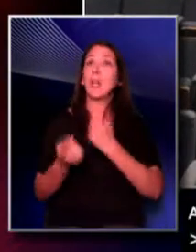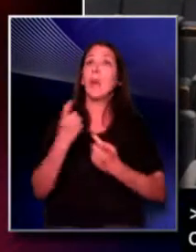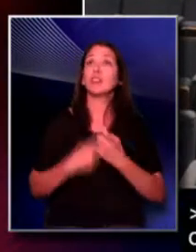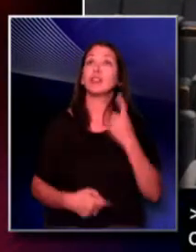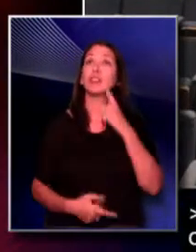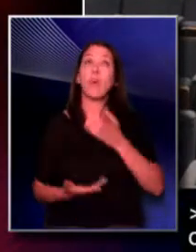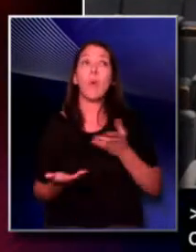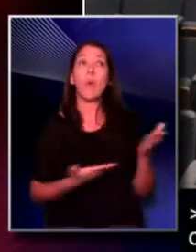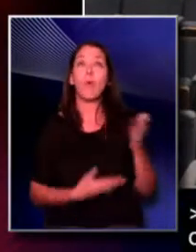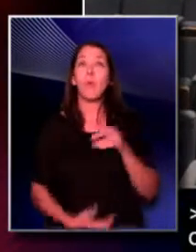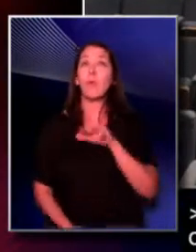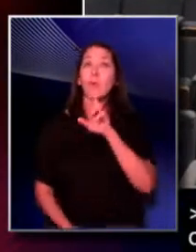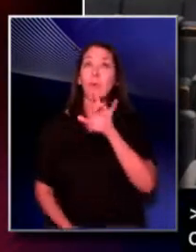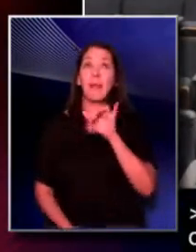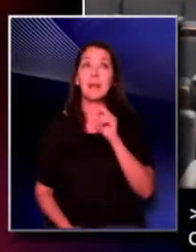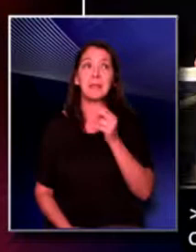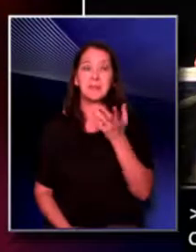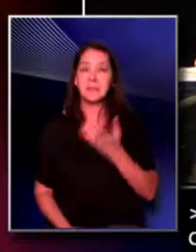Thank you.